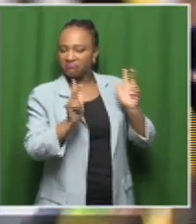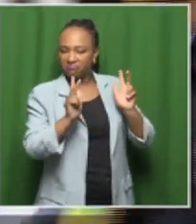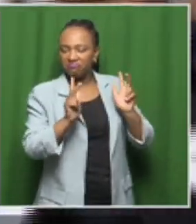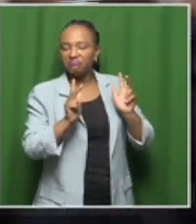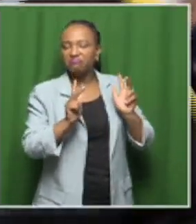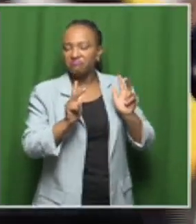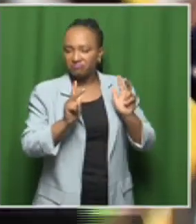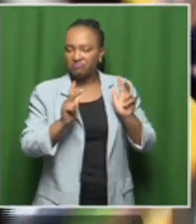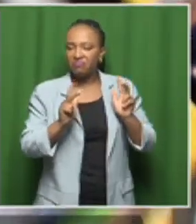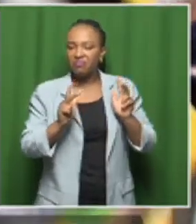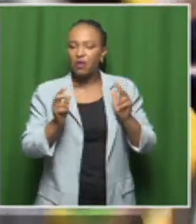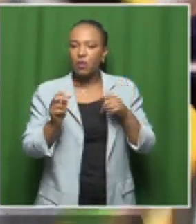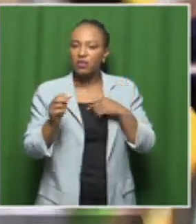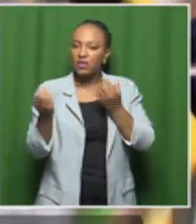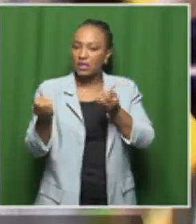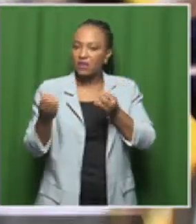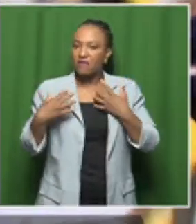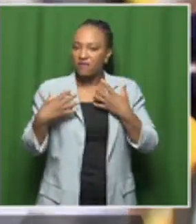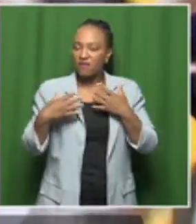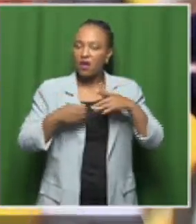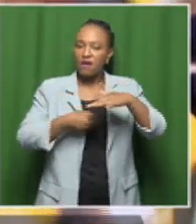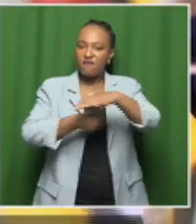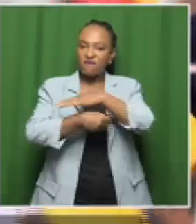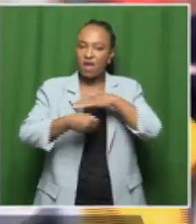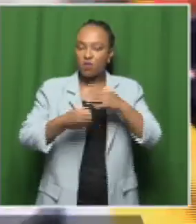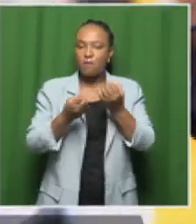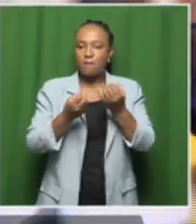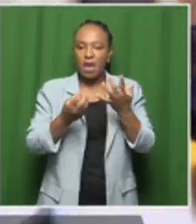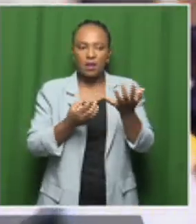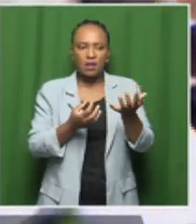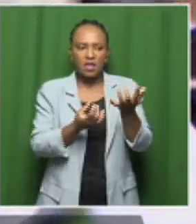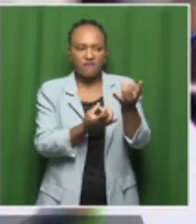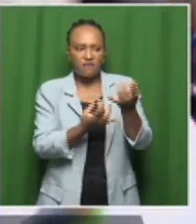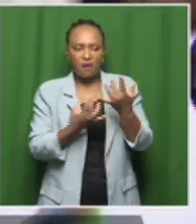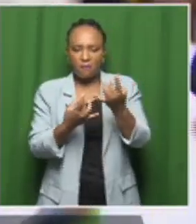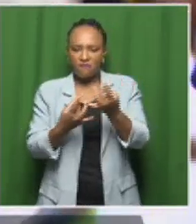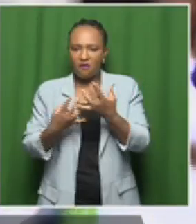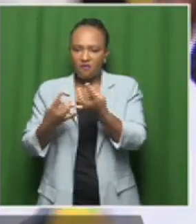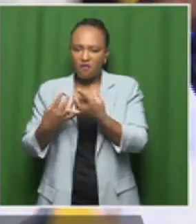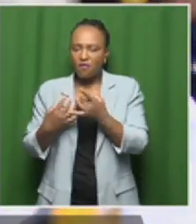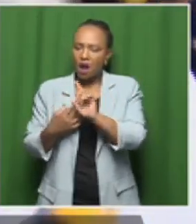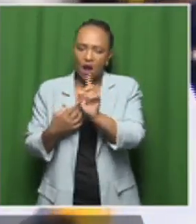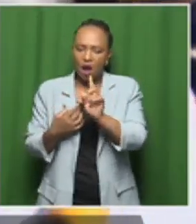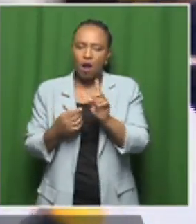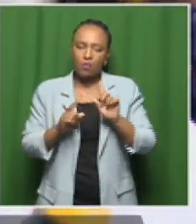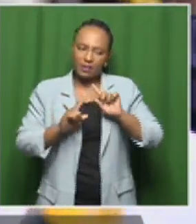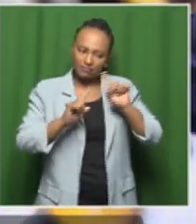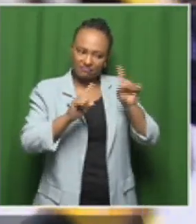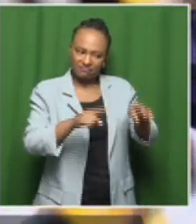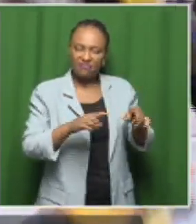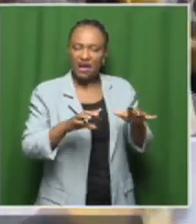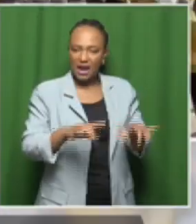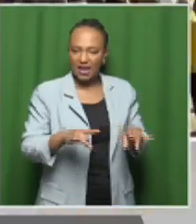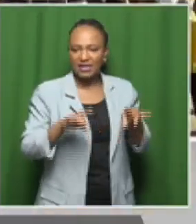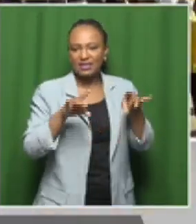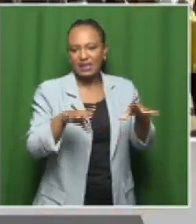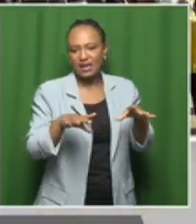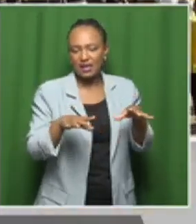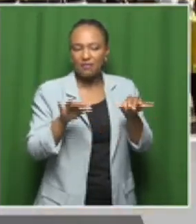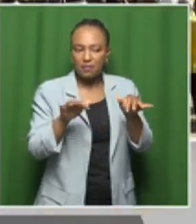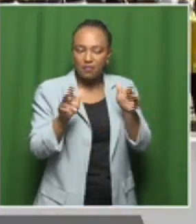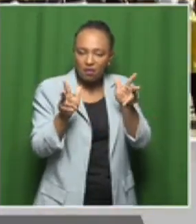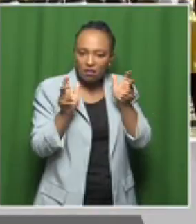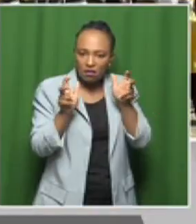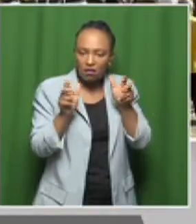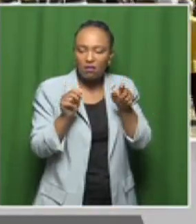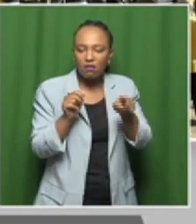many venues, different stadiums, even in Poland region. But we chose that let's come to Khayelitsha, listen to our people, do what we